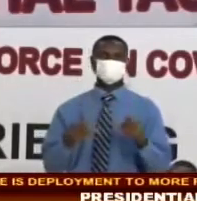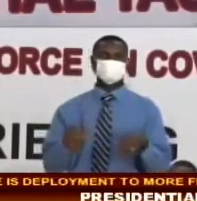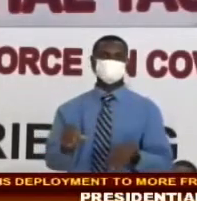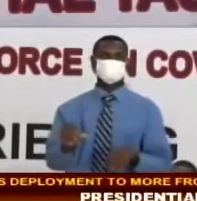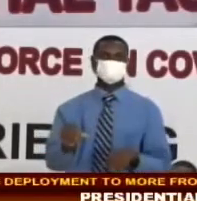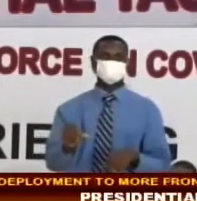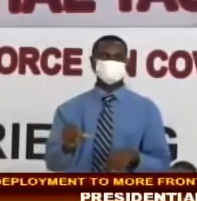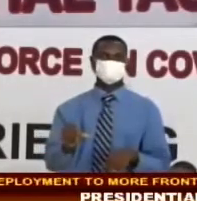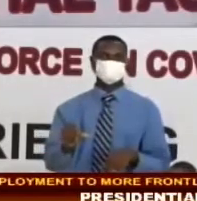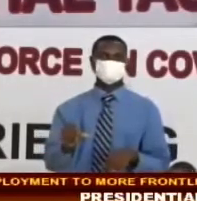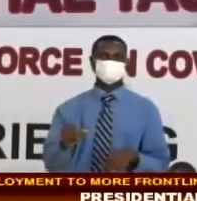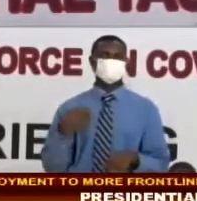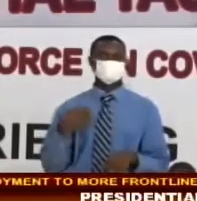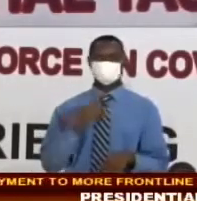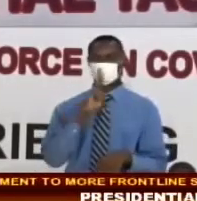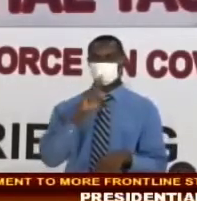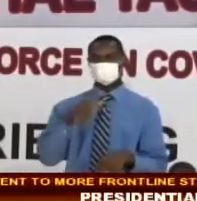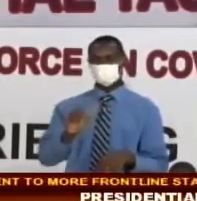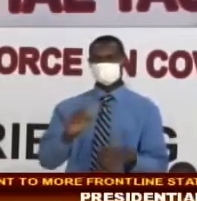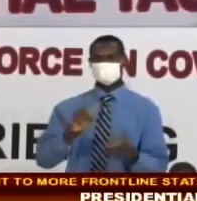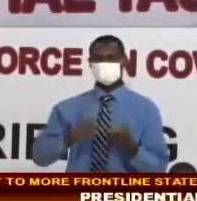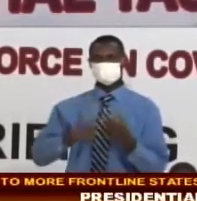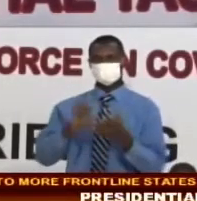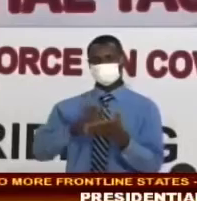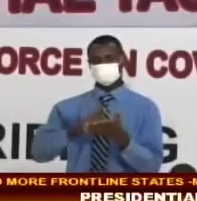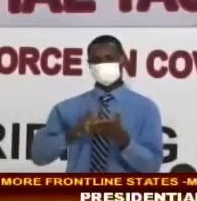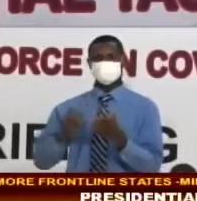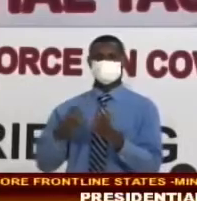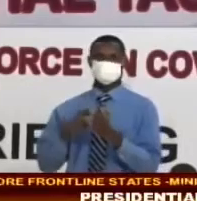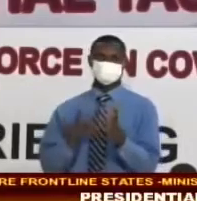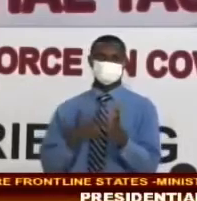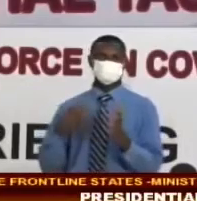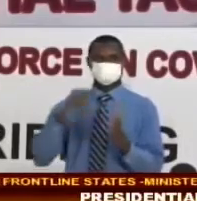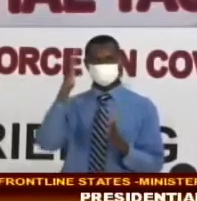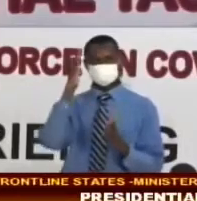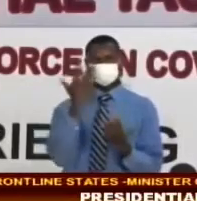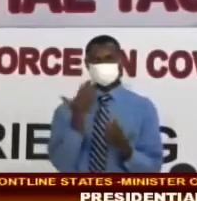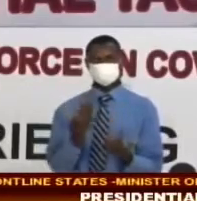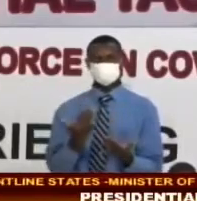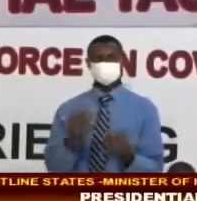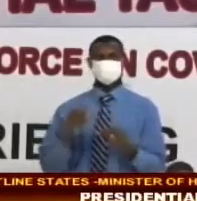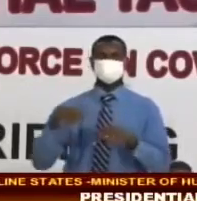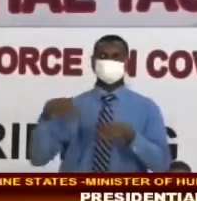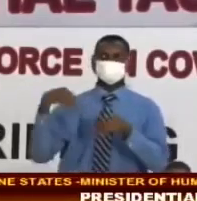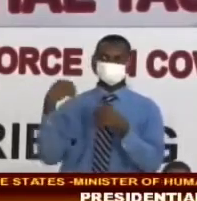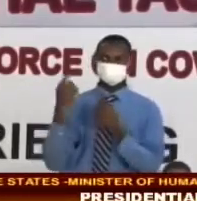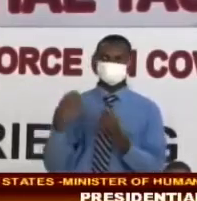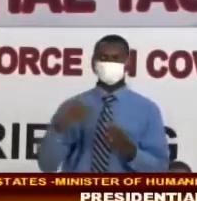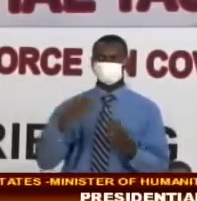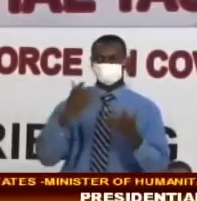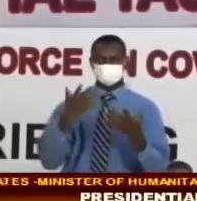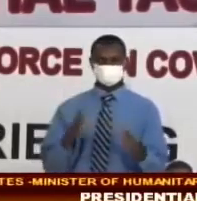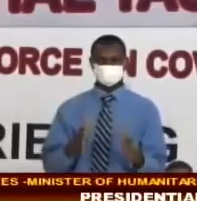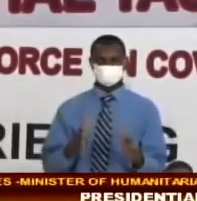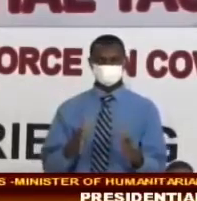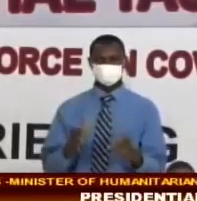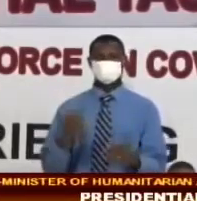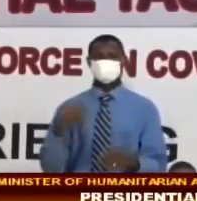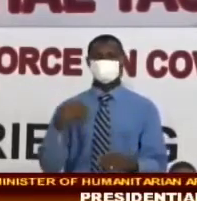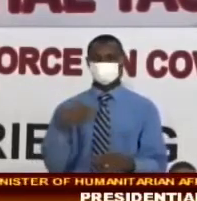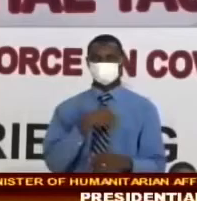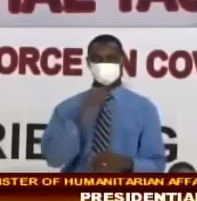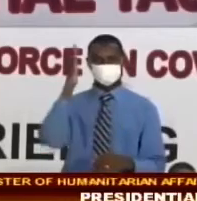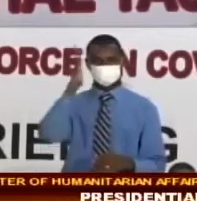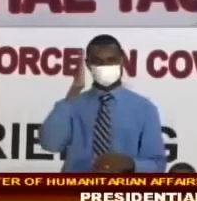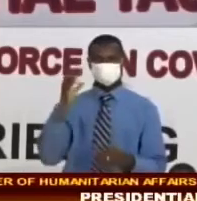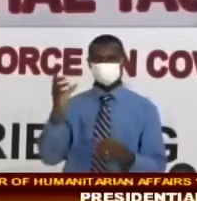We're yet to do a report. We'll wait until the appropriate time, get all the information that will inform the decision of Mr. President,